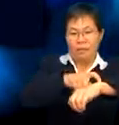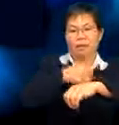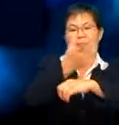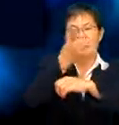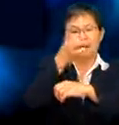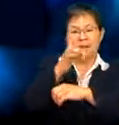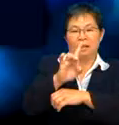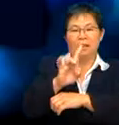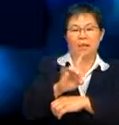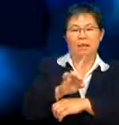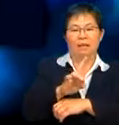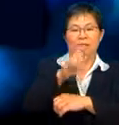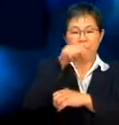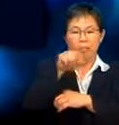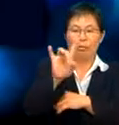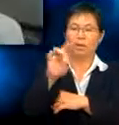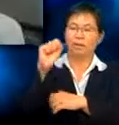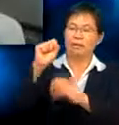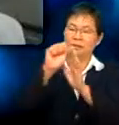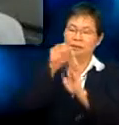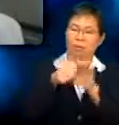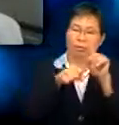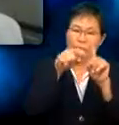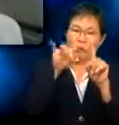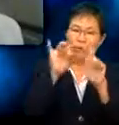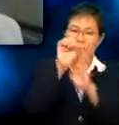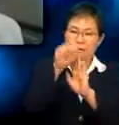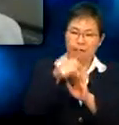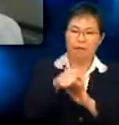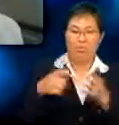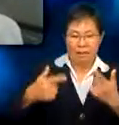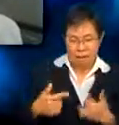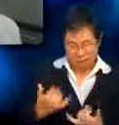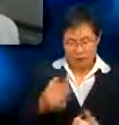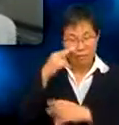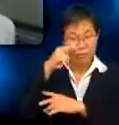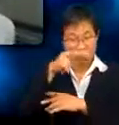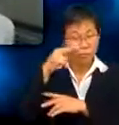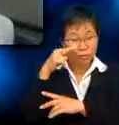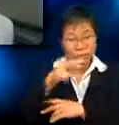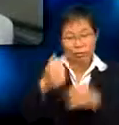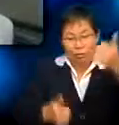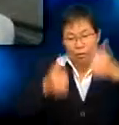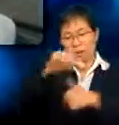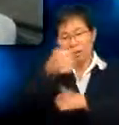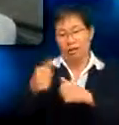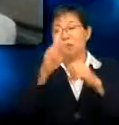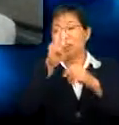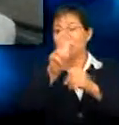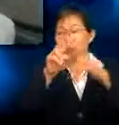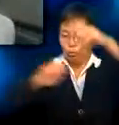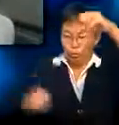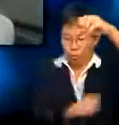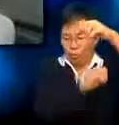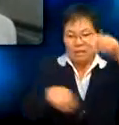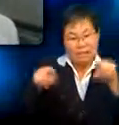is 1.8 seconds. Now, let's observe whether the other 2 pendulums also